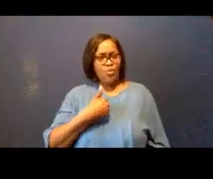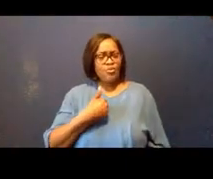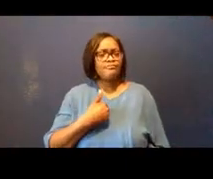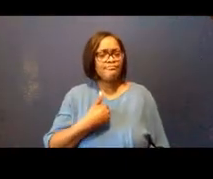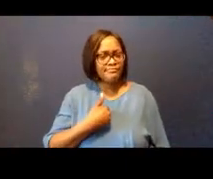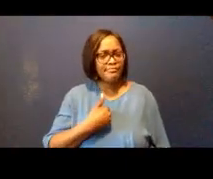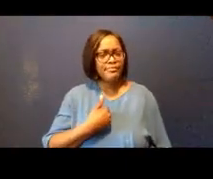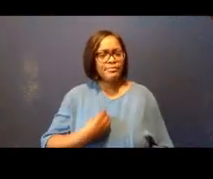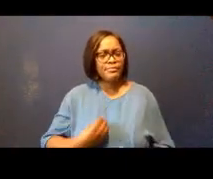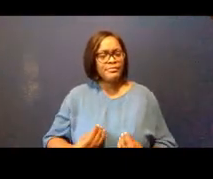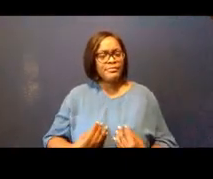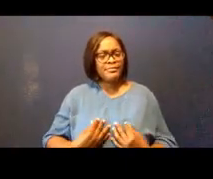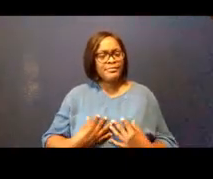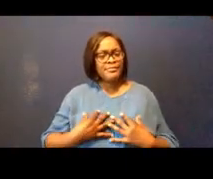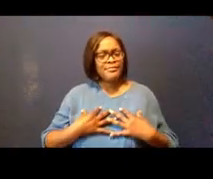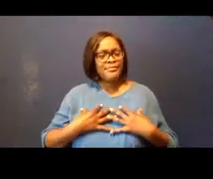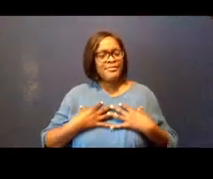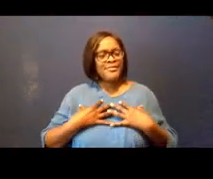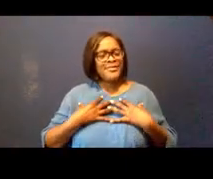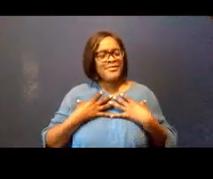Congress, but